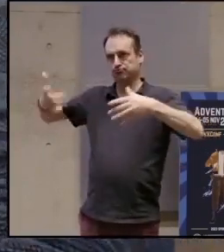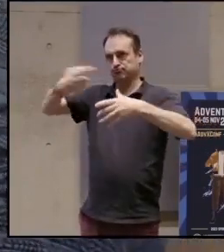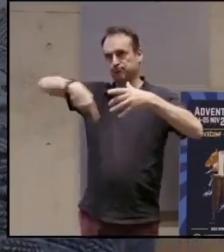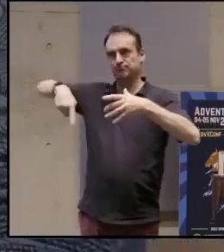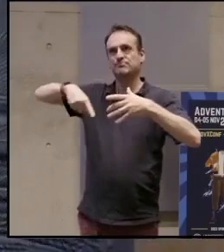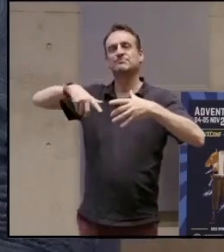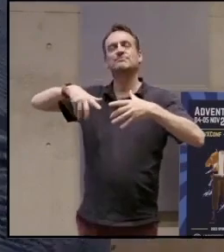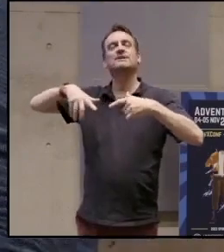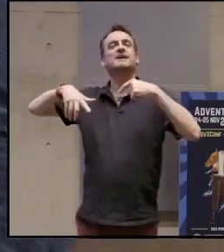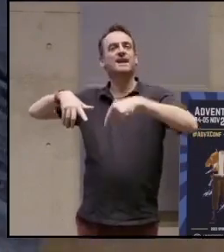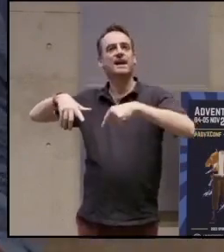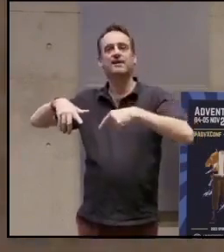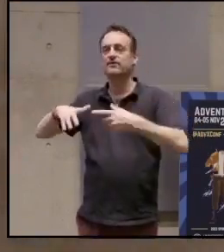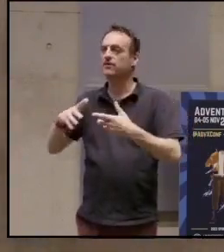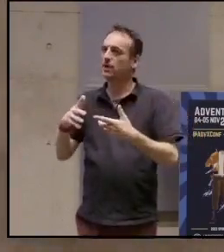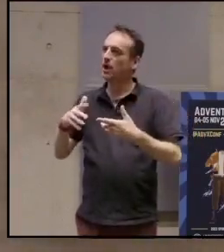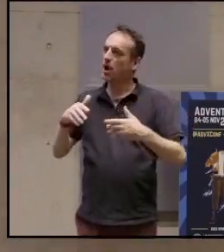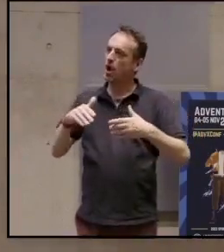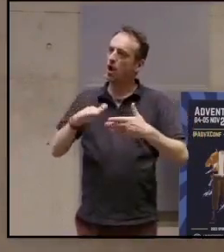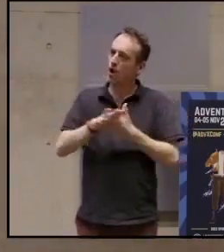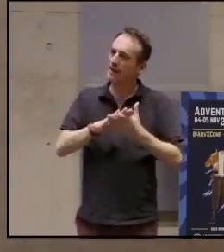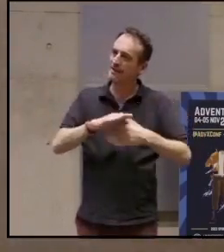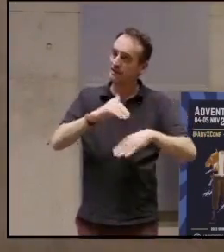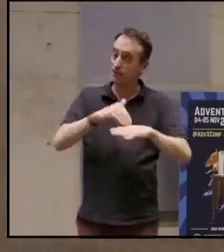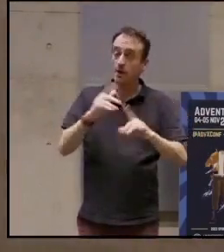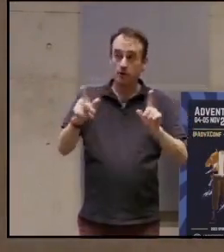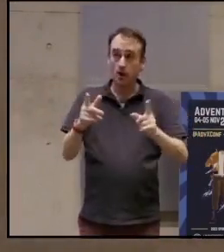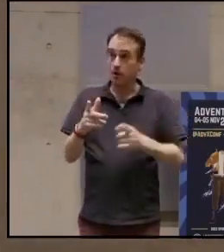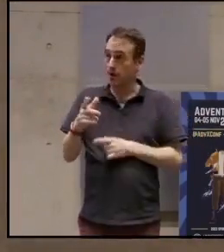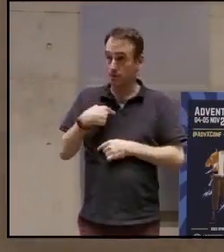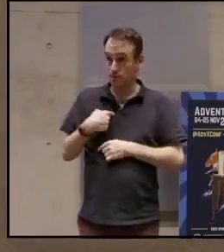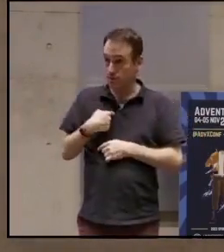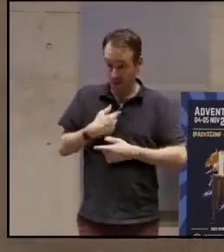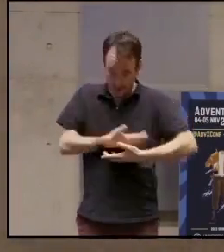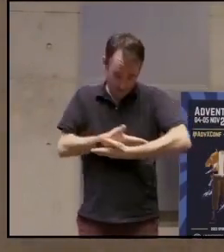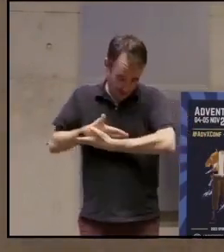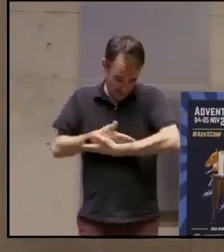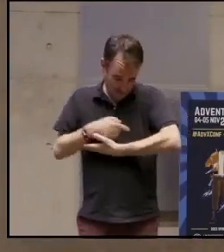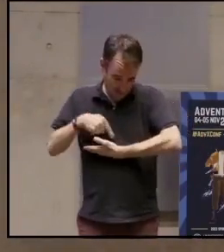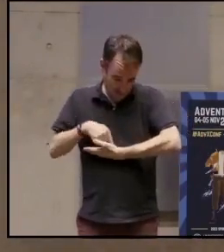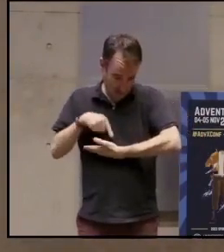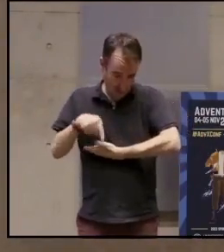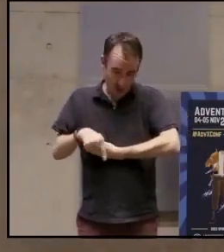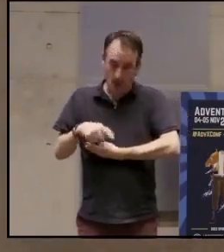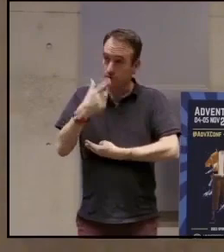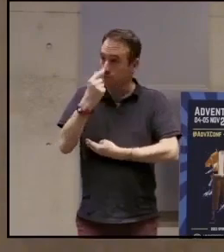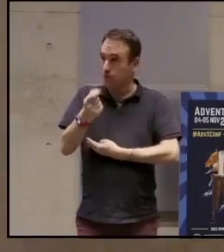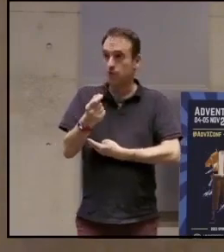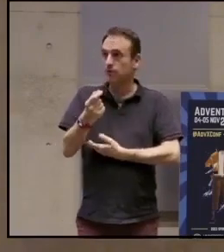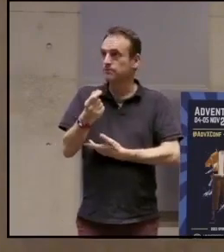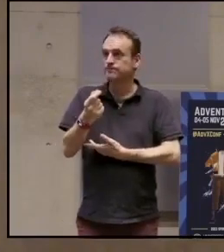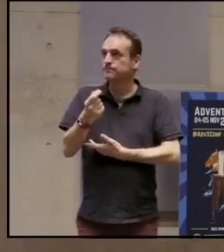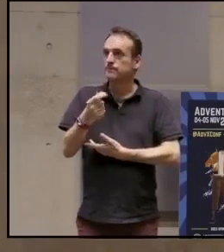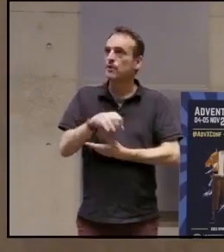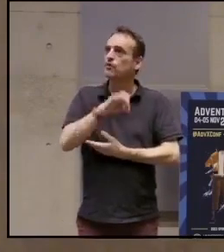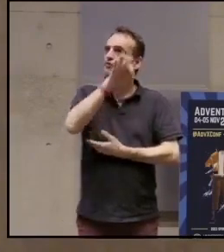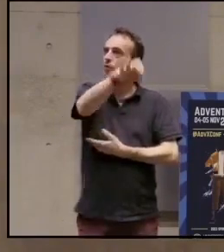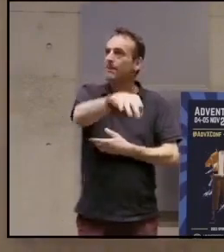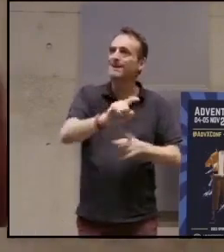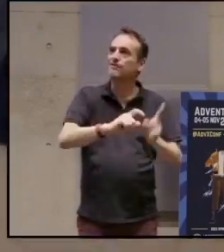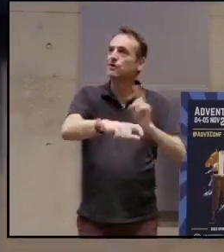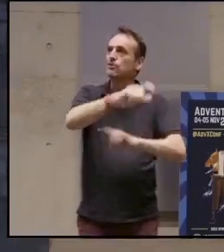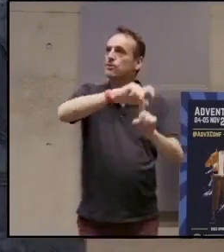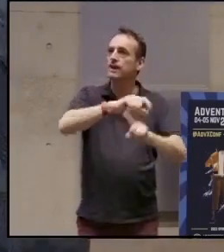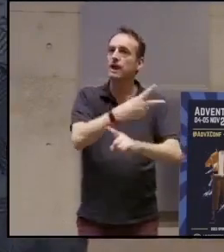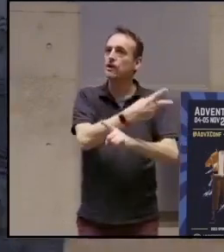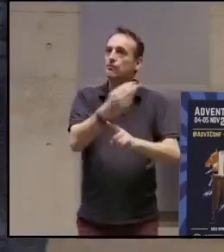fundamental process was pretty similar. If you took me as a baby, dropped me amongst a community crossing the Bering Land Bridge 20,000 years ago, and you